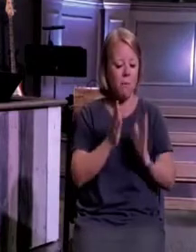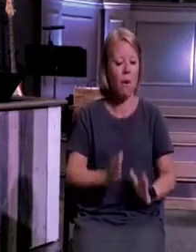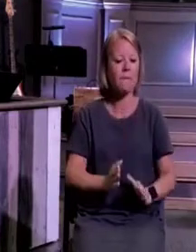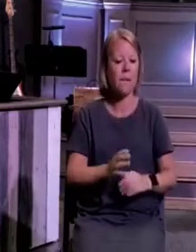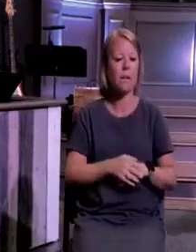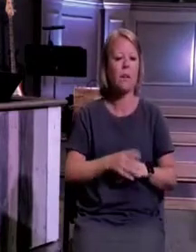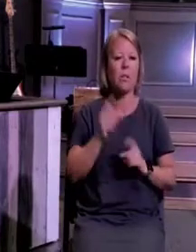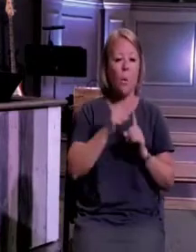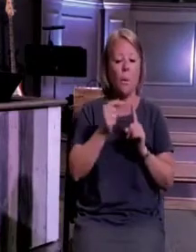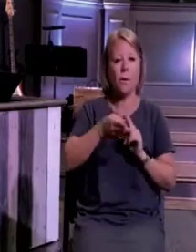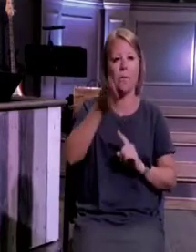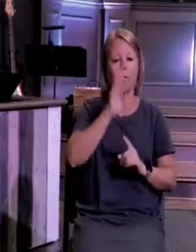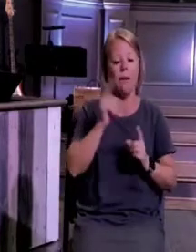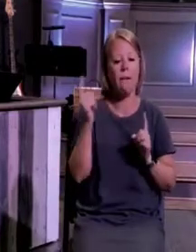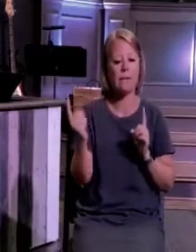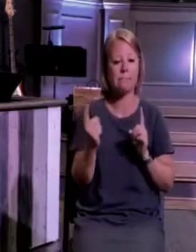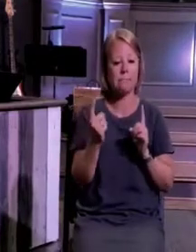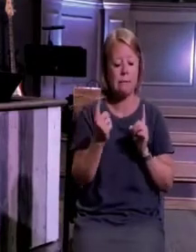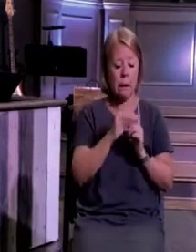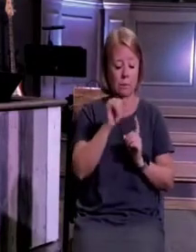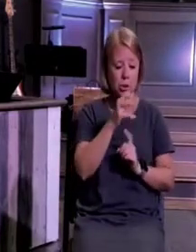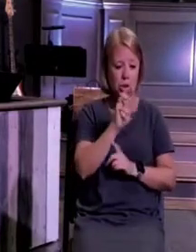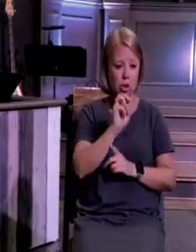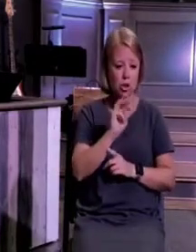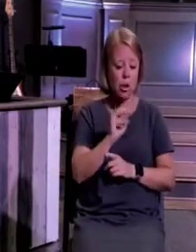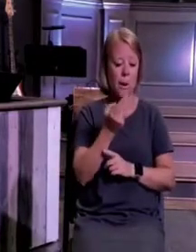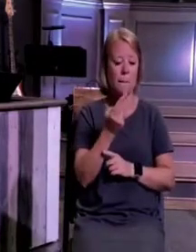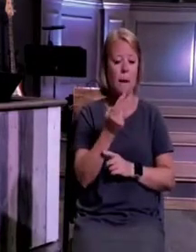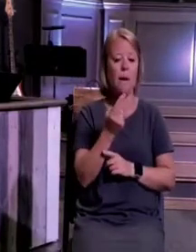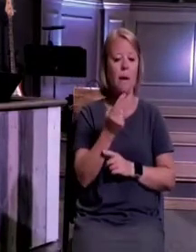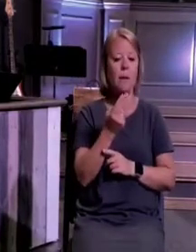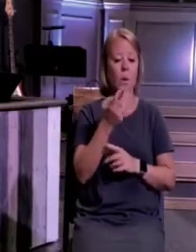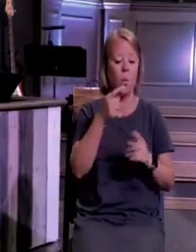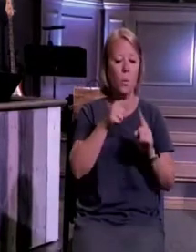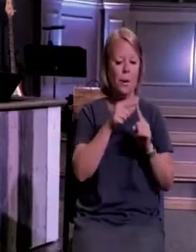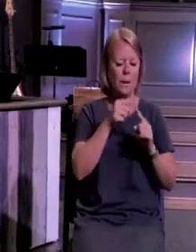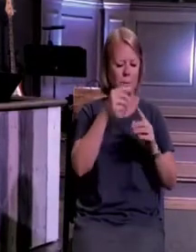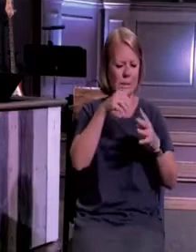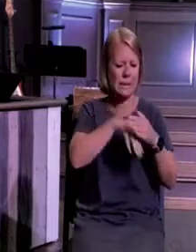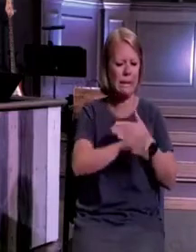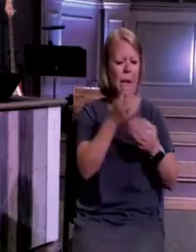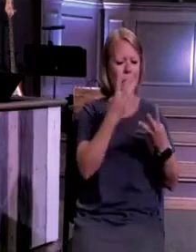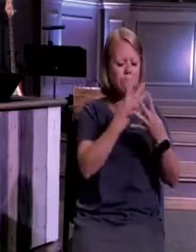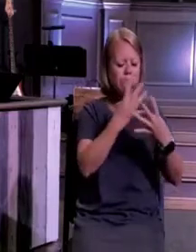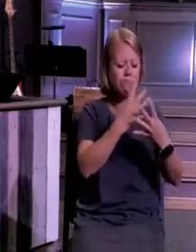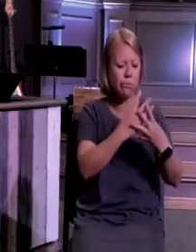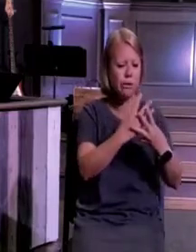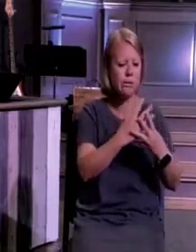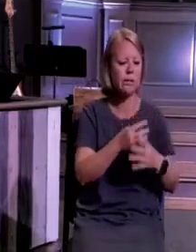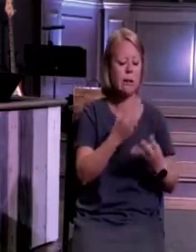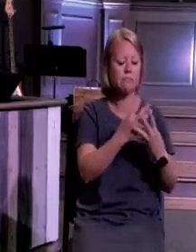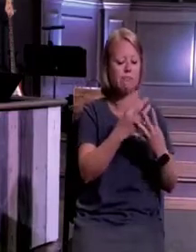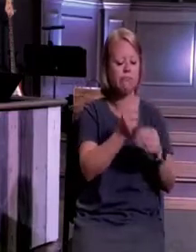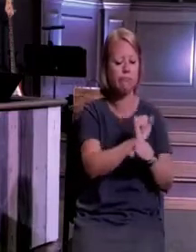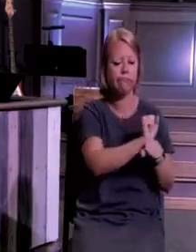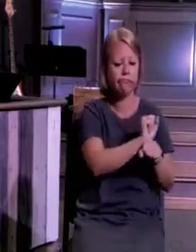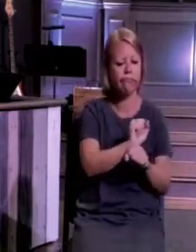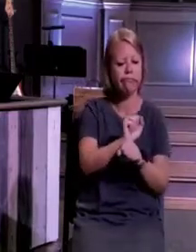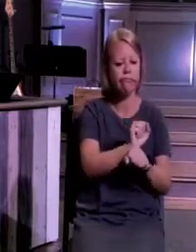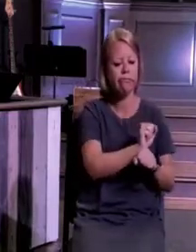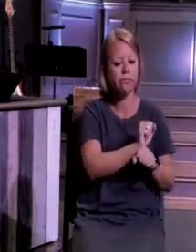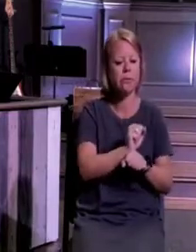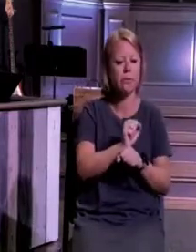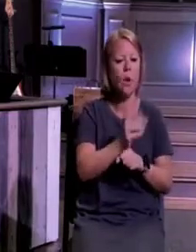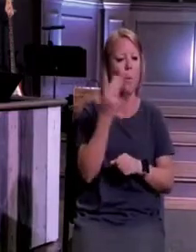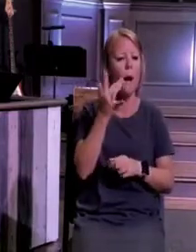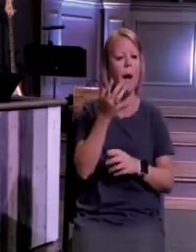to him while he was in prison. He was put in prison because he was making the statement to the people, God's